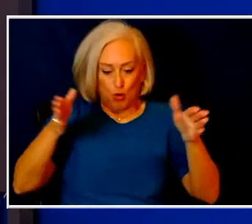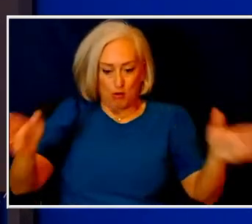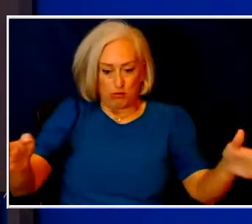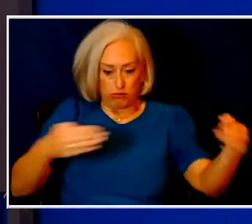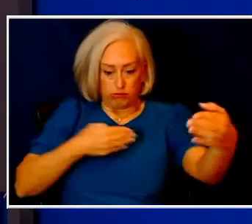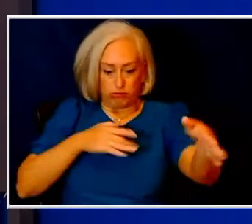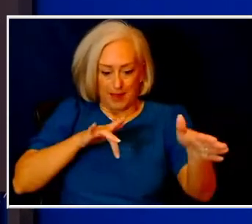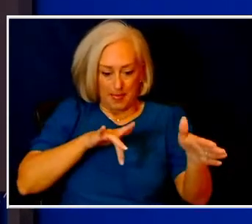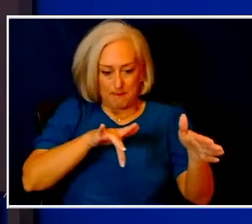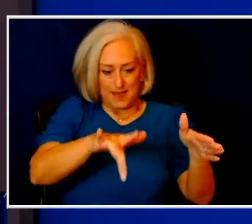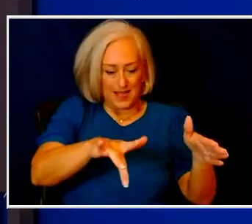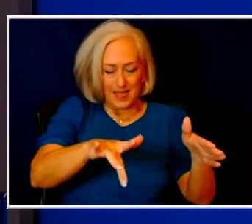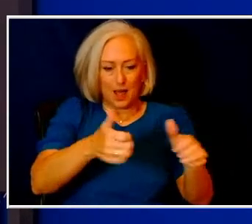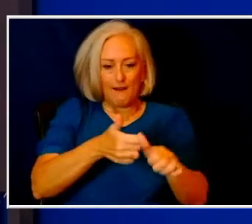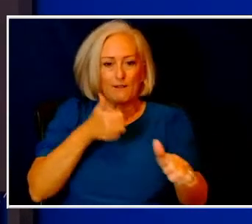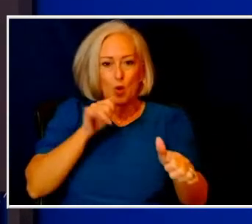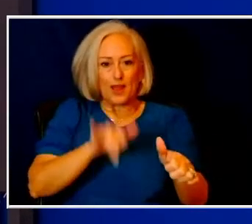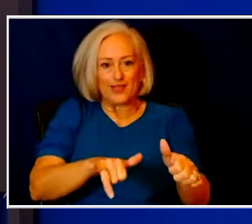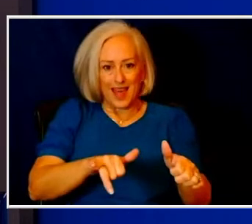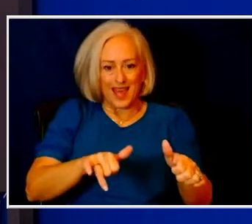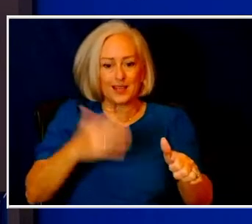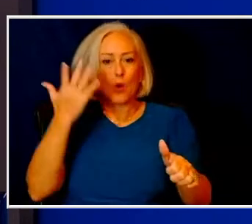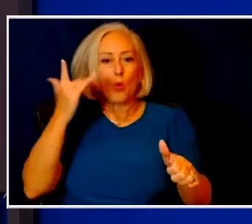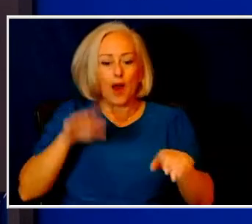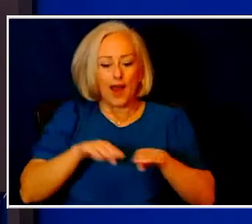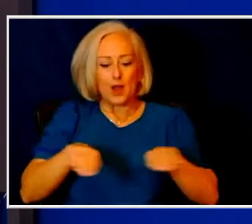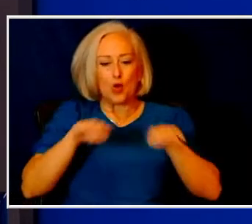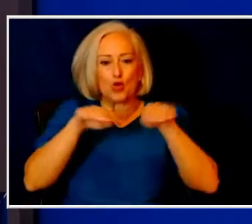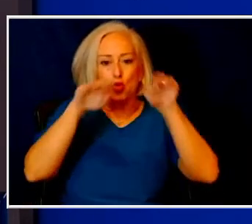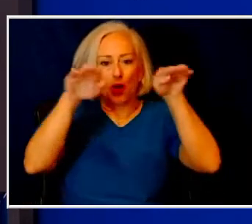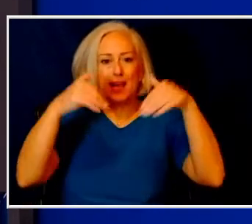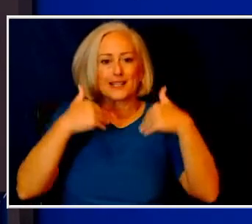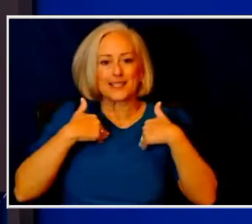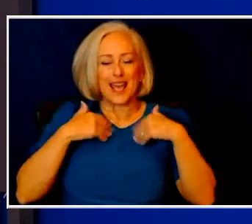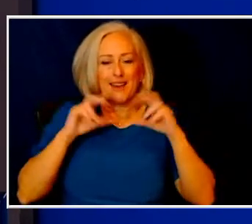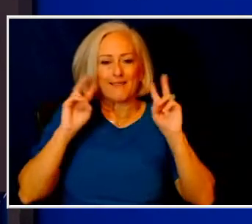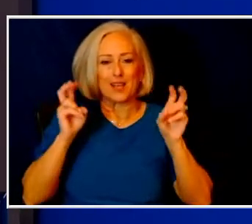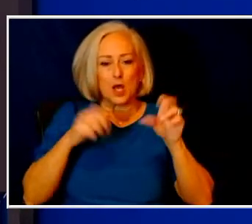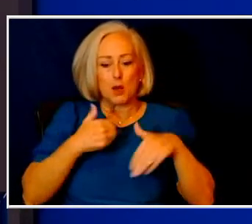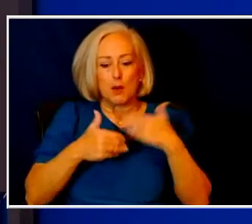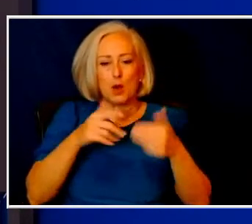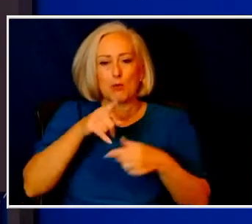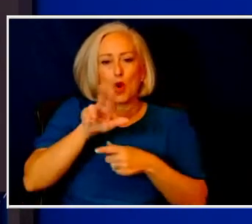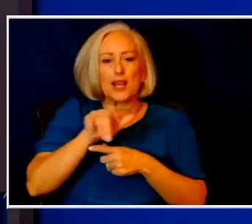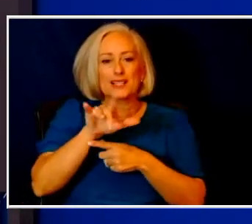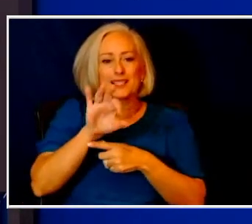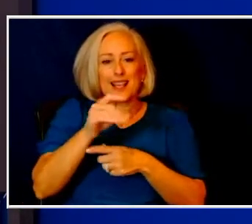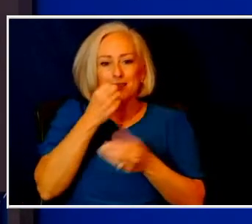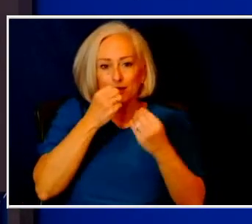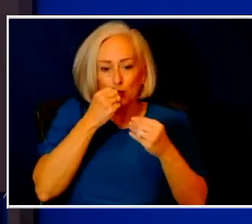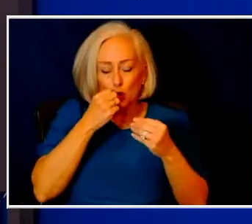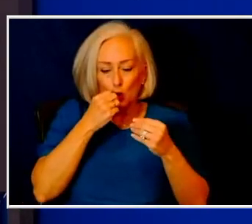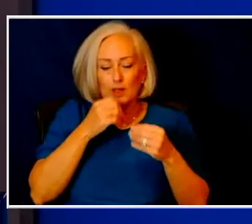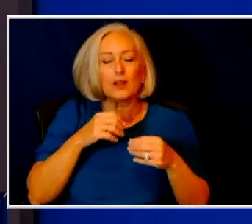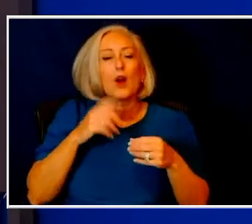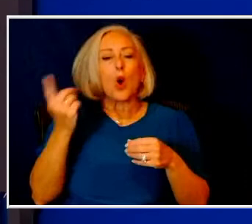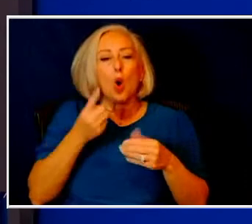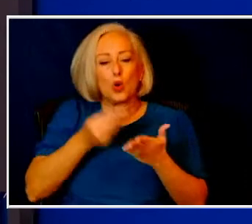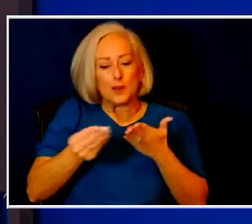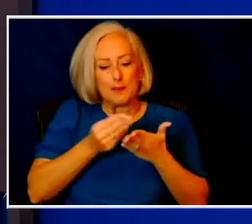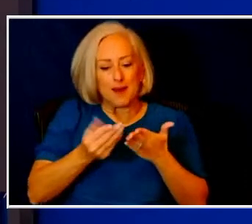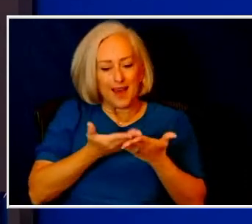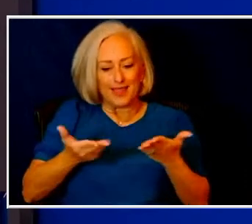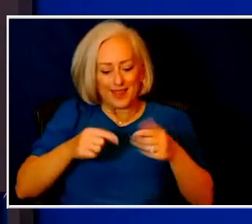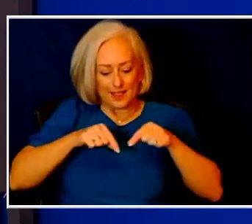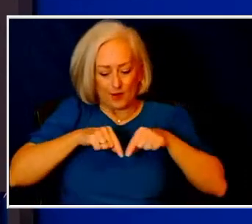processed food. But it is a difficult thing, and it takes an active choice to be able to do that. So definitely agree, and just appreciate our